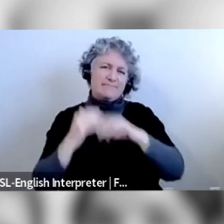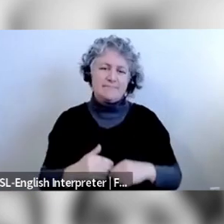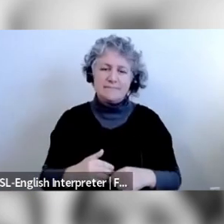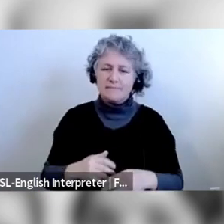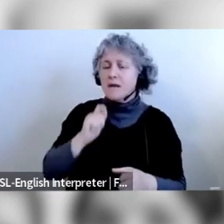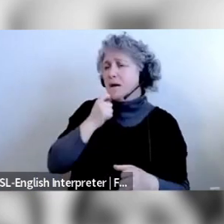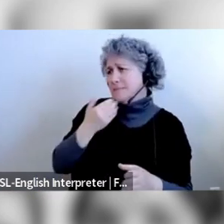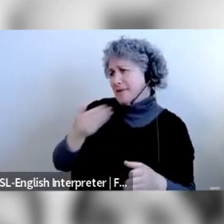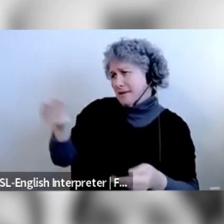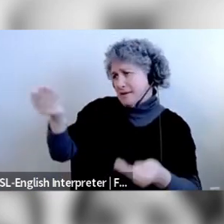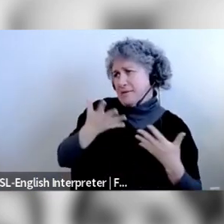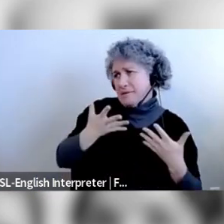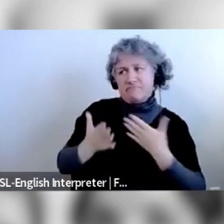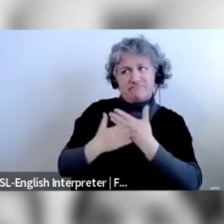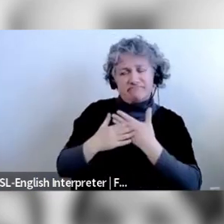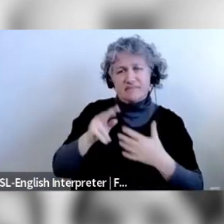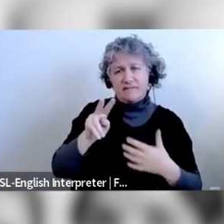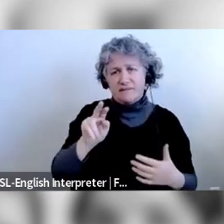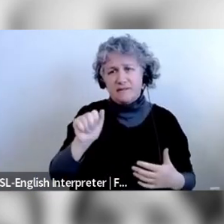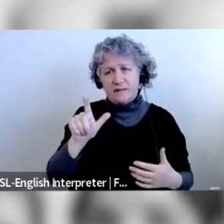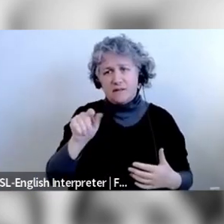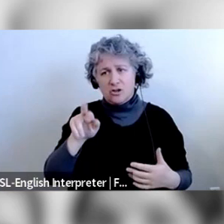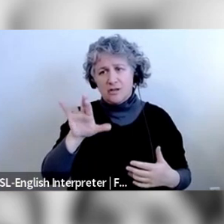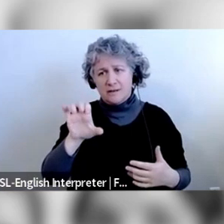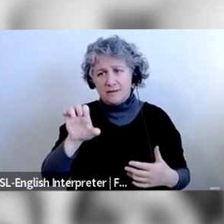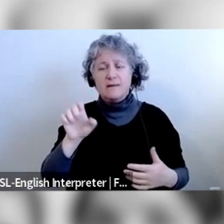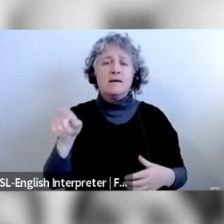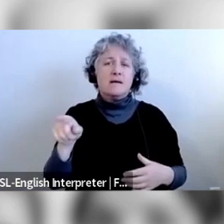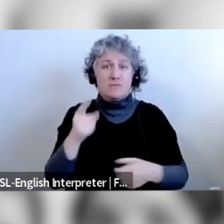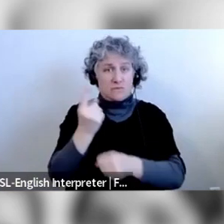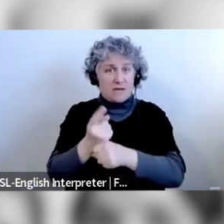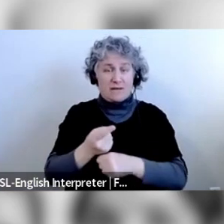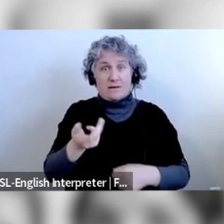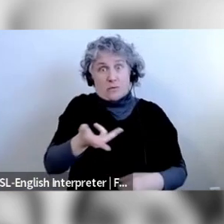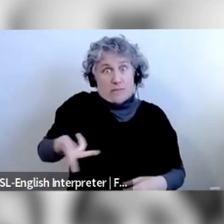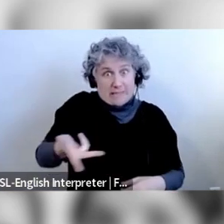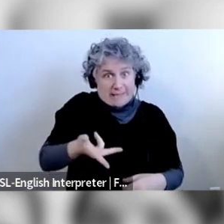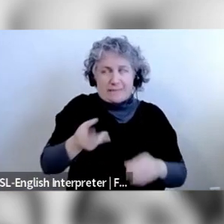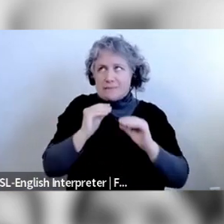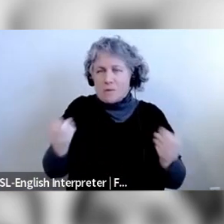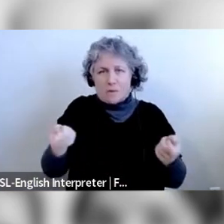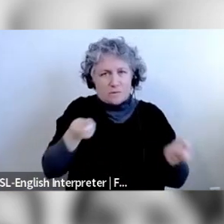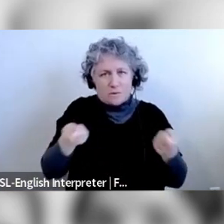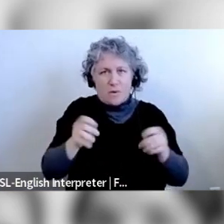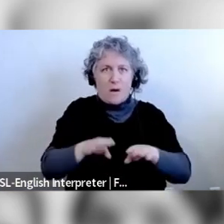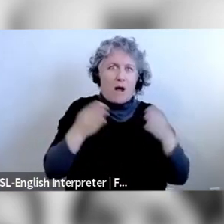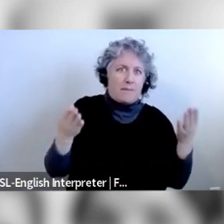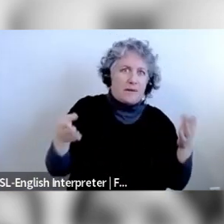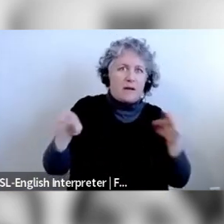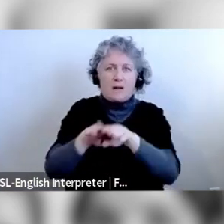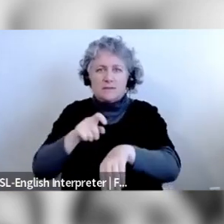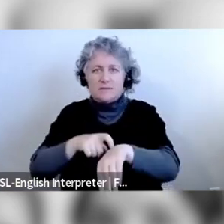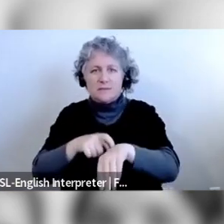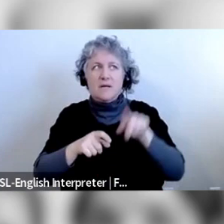Awesome. Thanks. Thank you for letting us know, Valerie. You're right in that we haven't had control over the application opening deadlines. They've been very